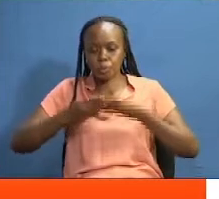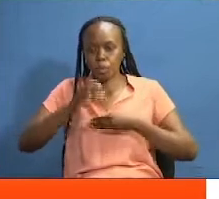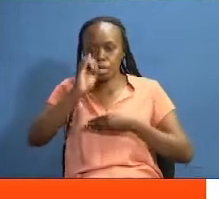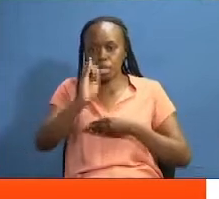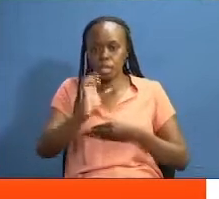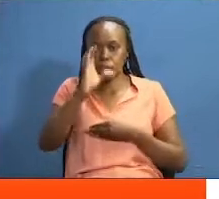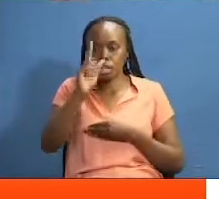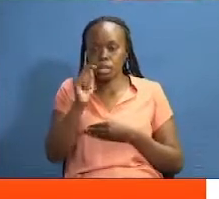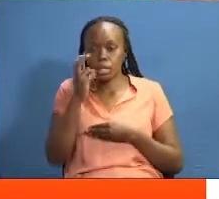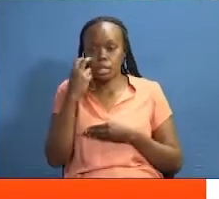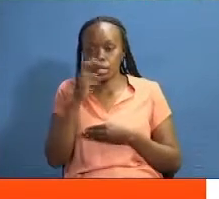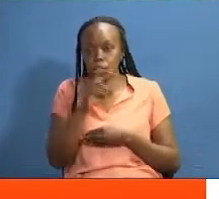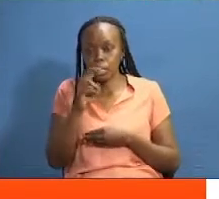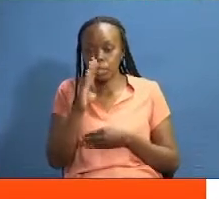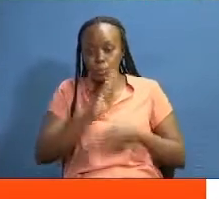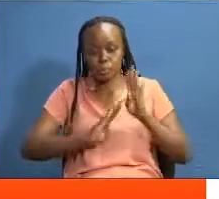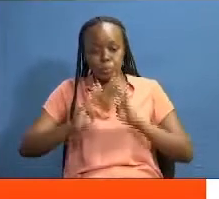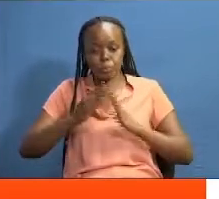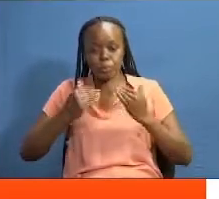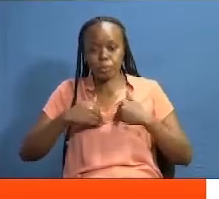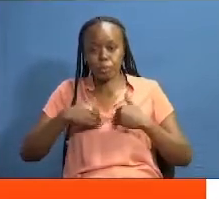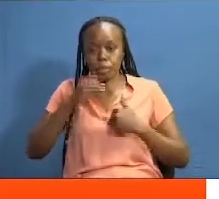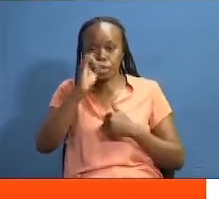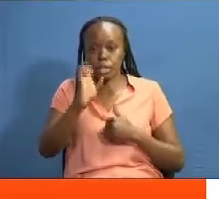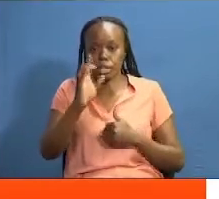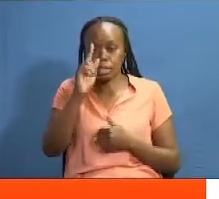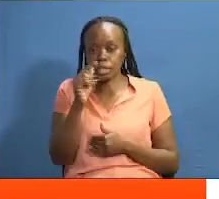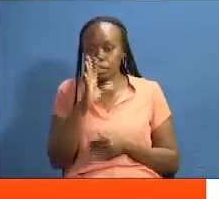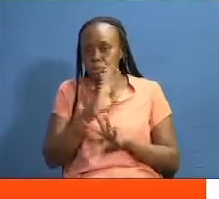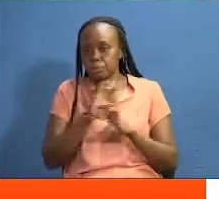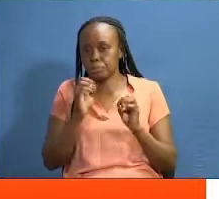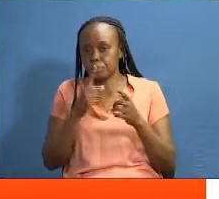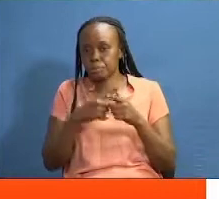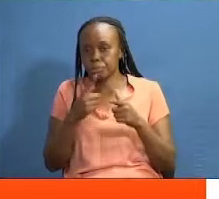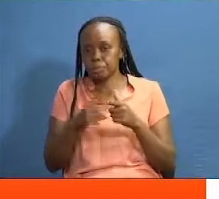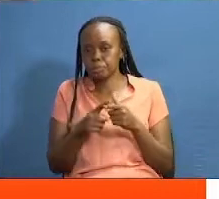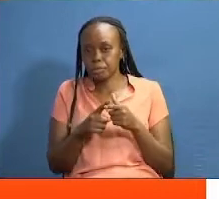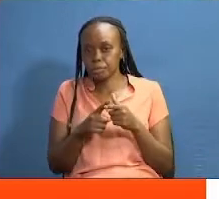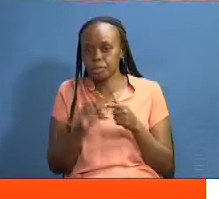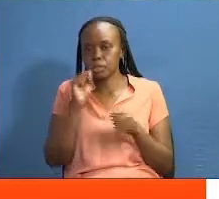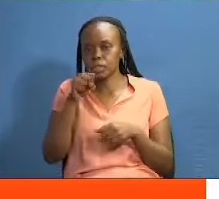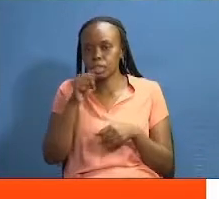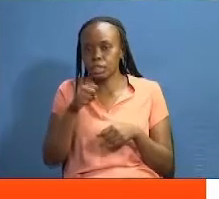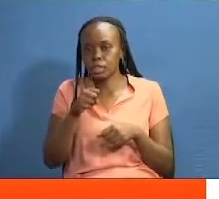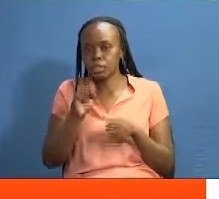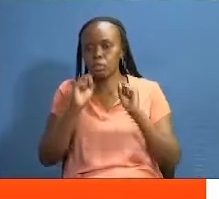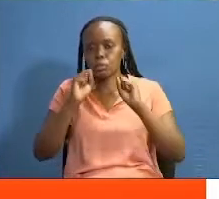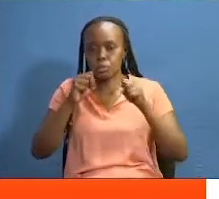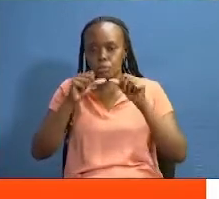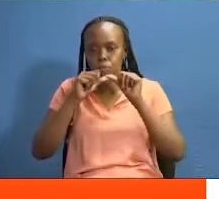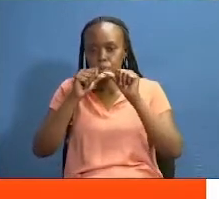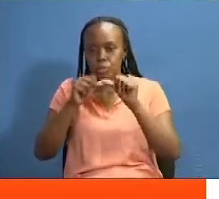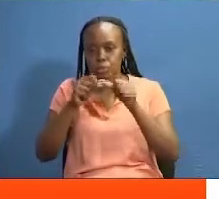ICT. And you see, I've done business. I need to do ICT. All right. Then I'm like, yes, I can do it. All